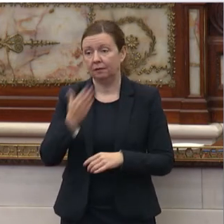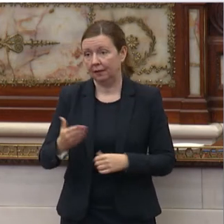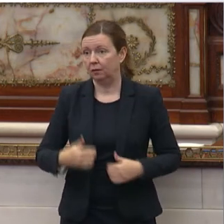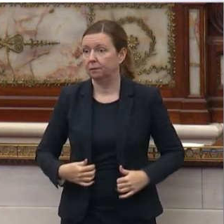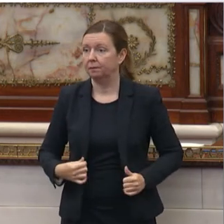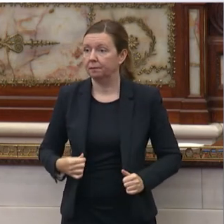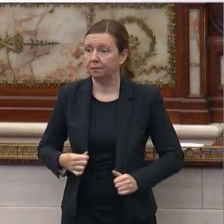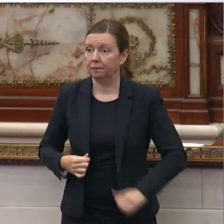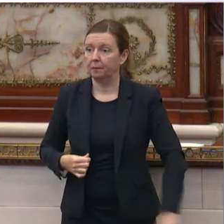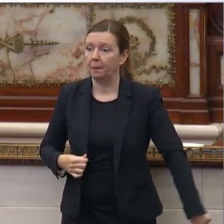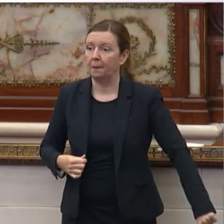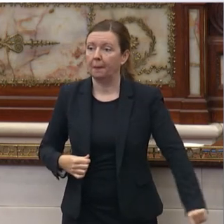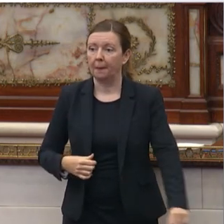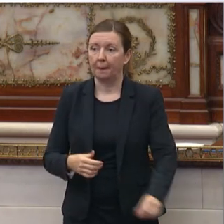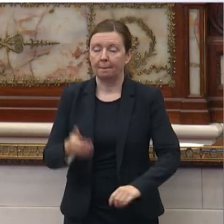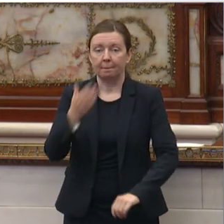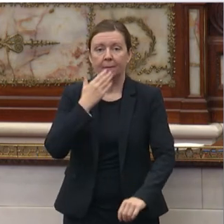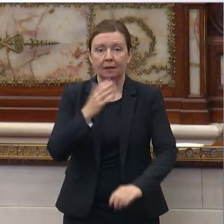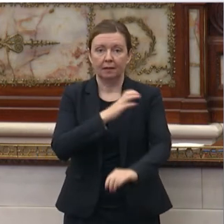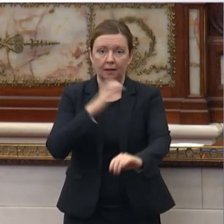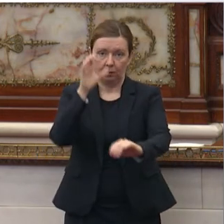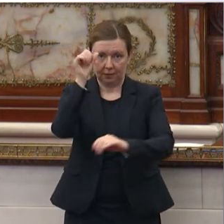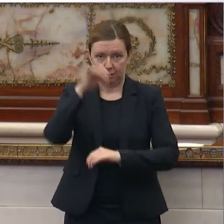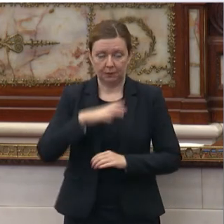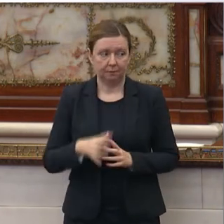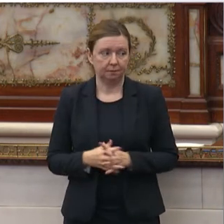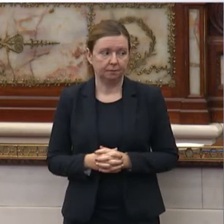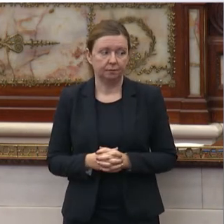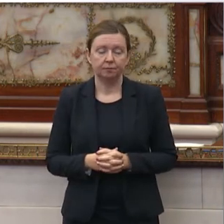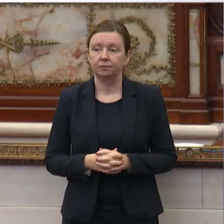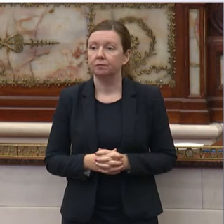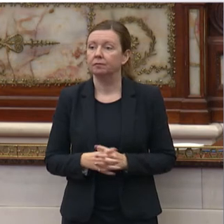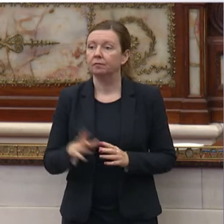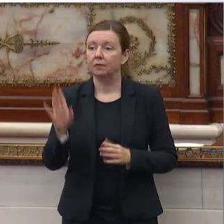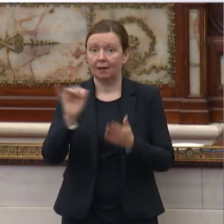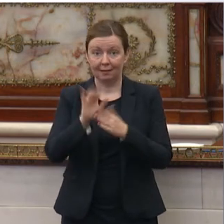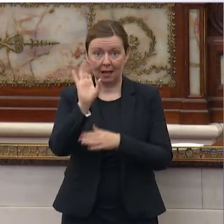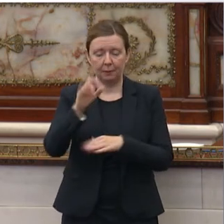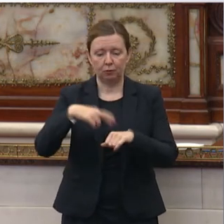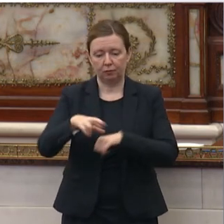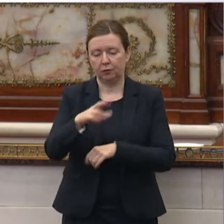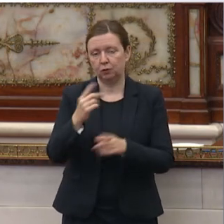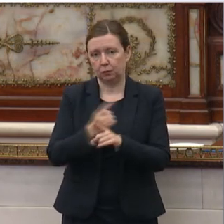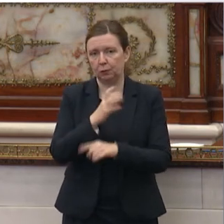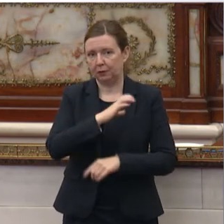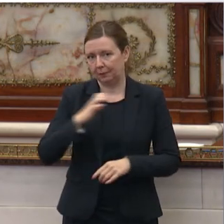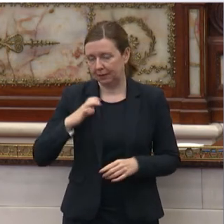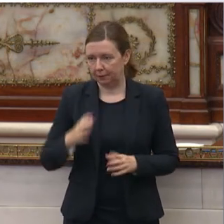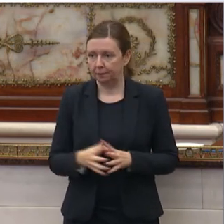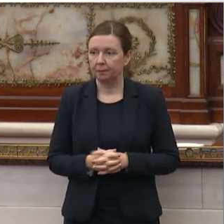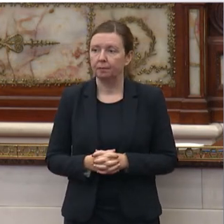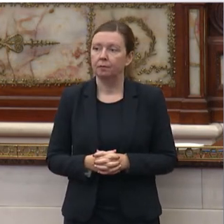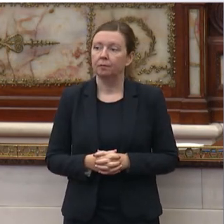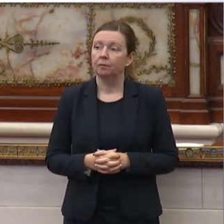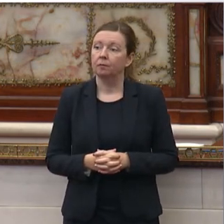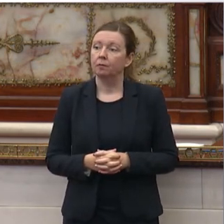President. Thank you, Councilman. That bill will be referred to the appropriate committee.